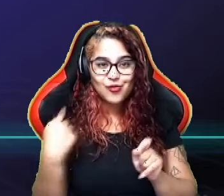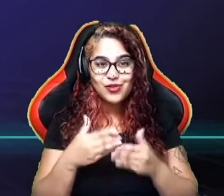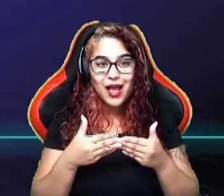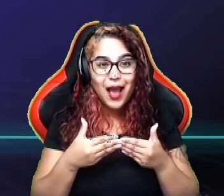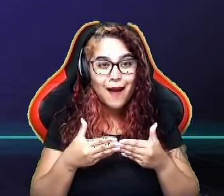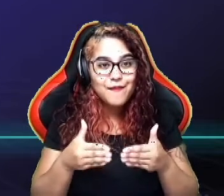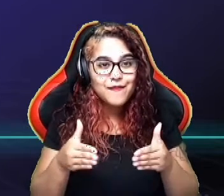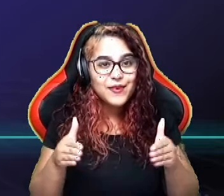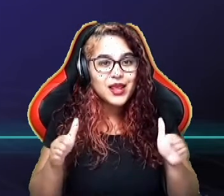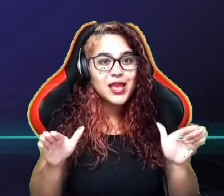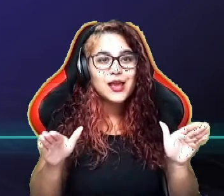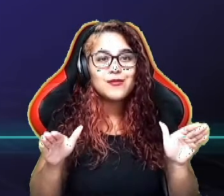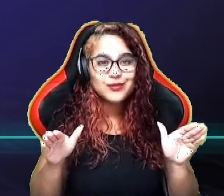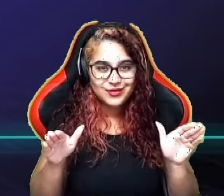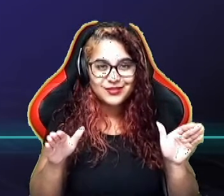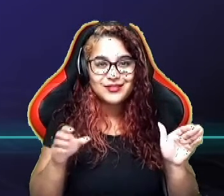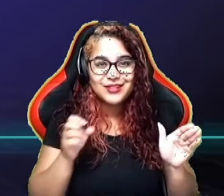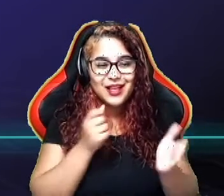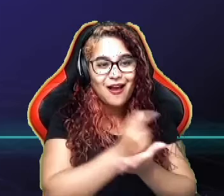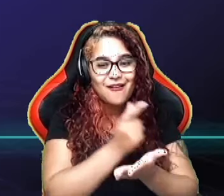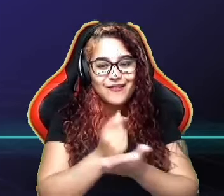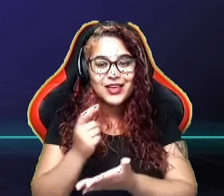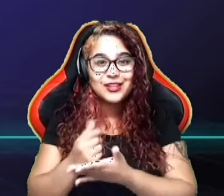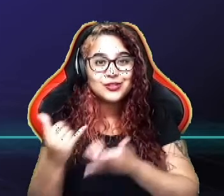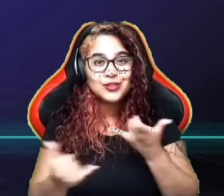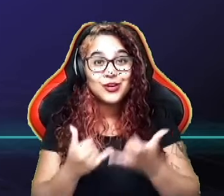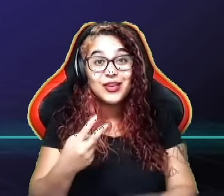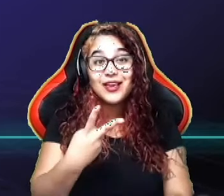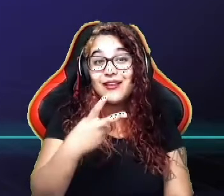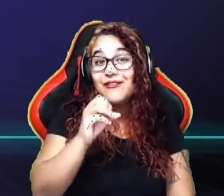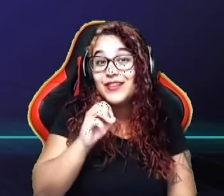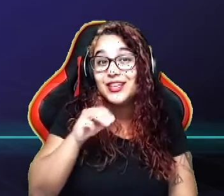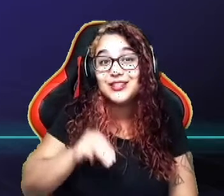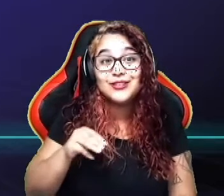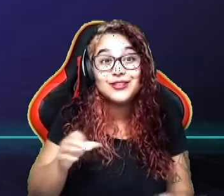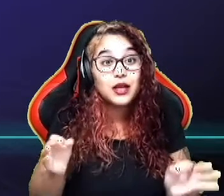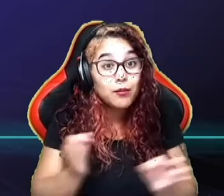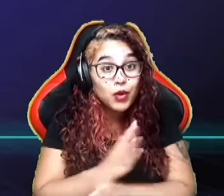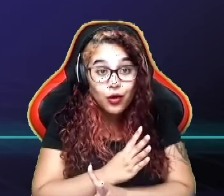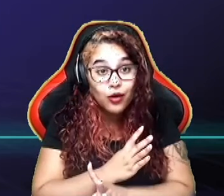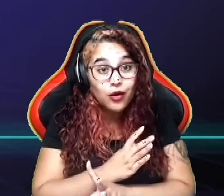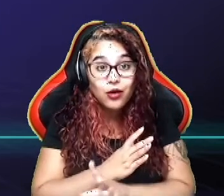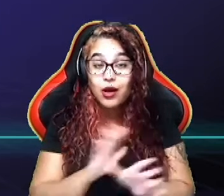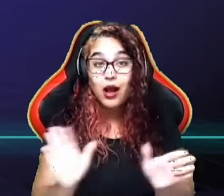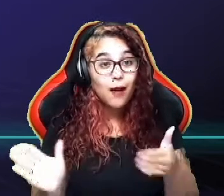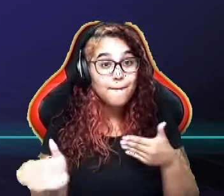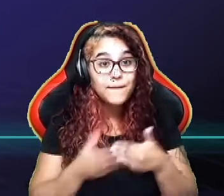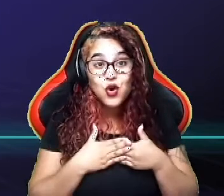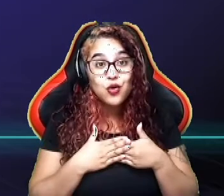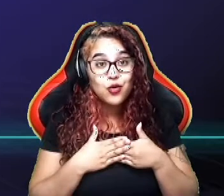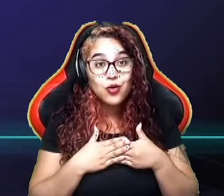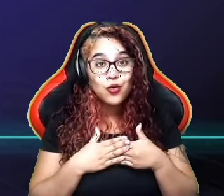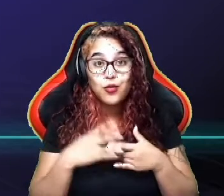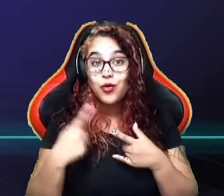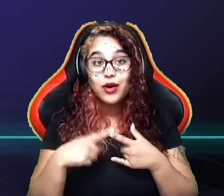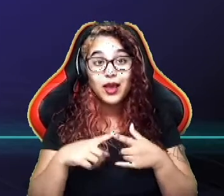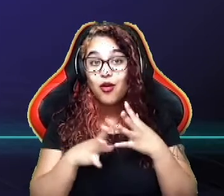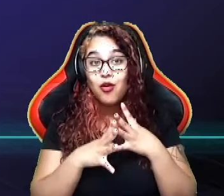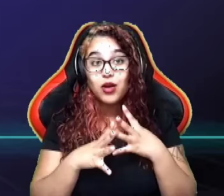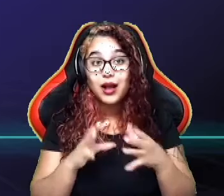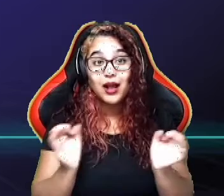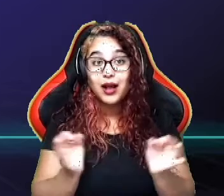Lives de Jogos website. And in 20 minutes, everything was sold out.